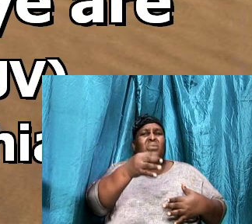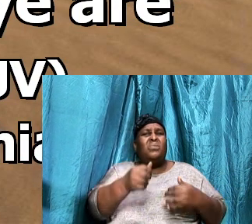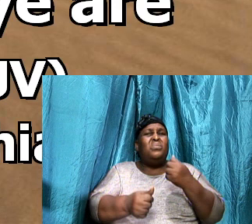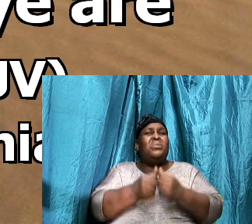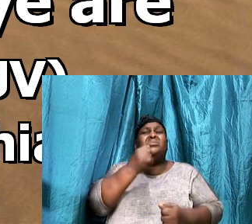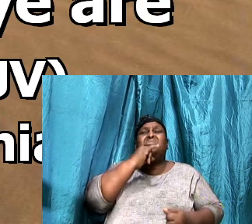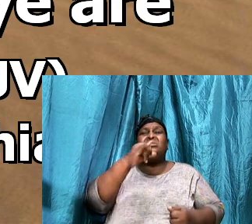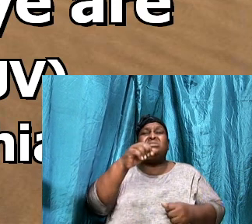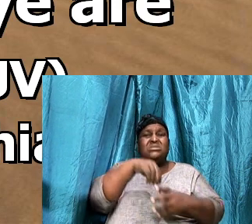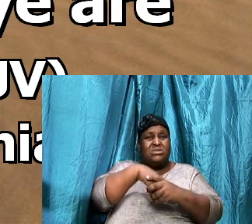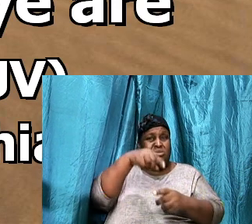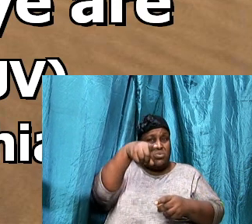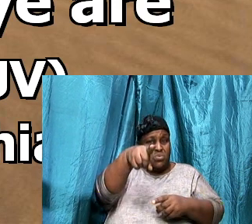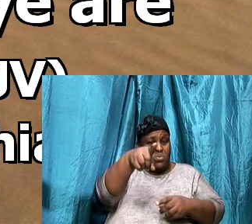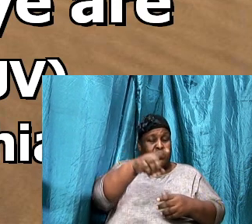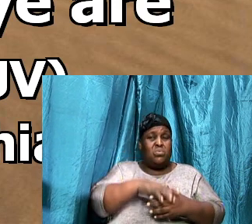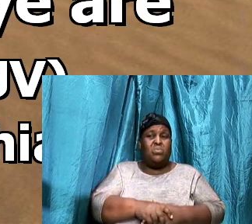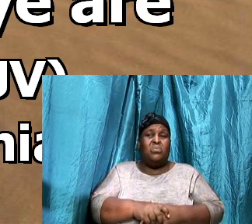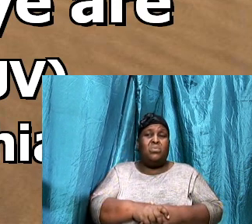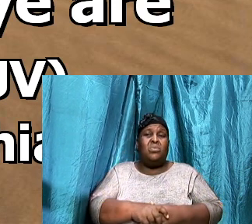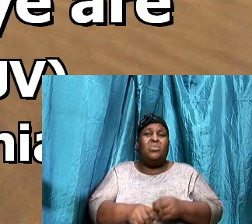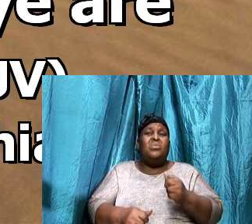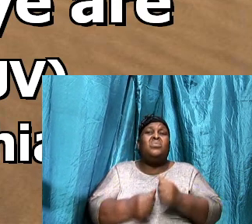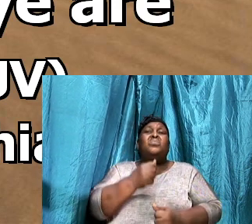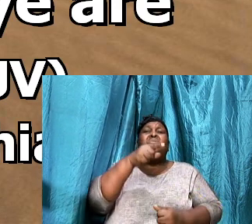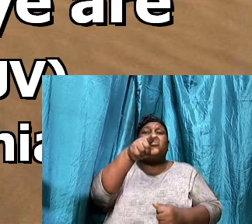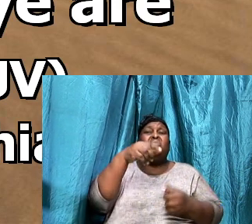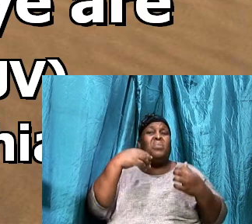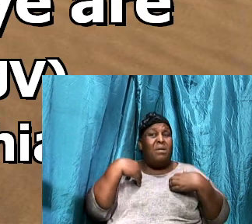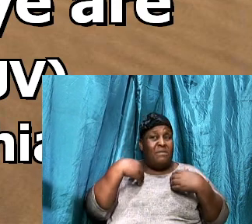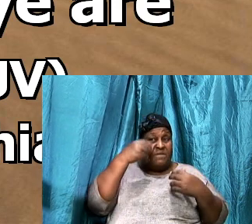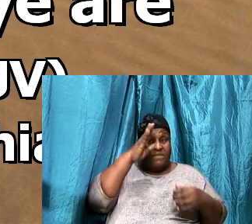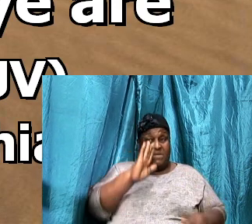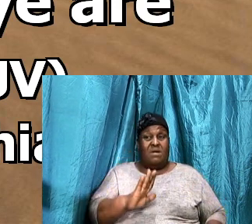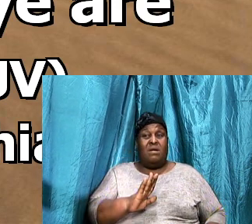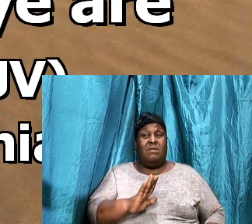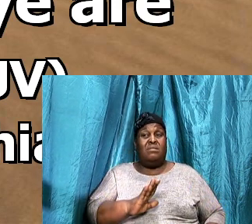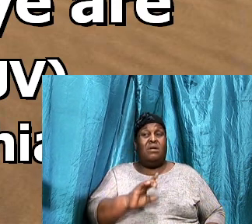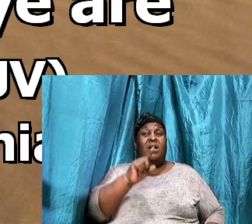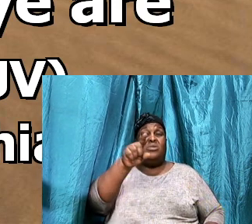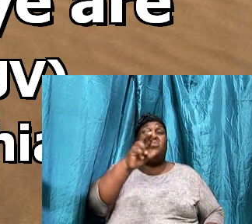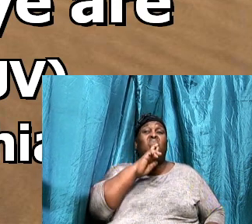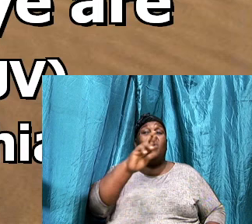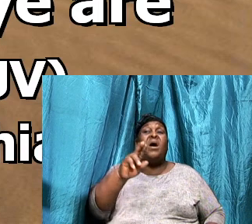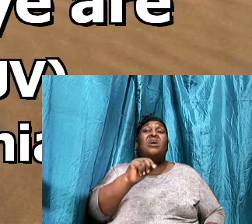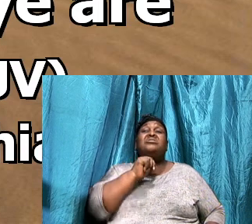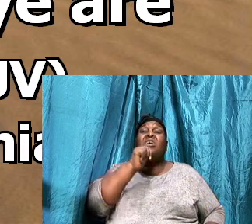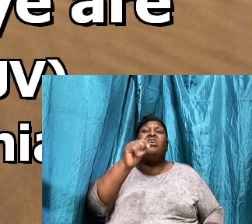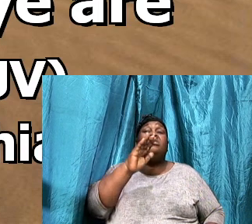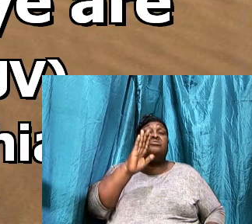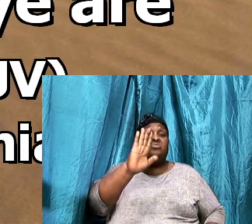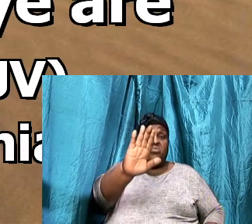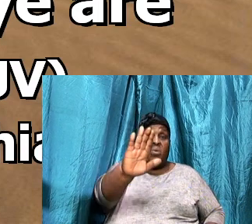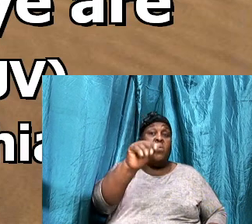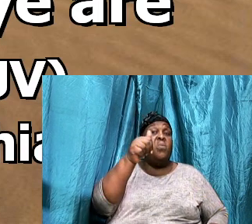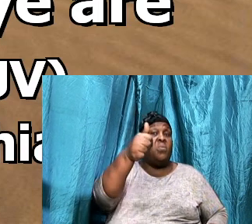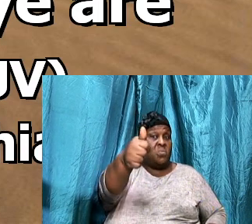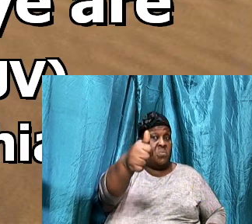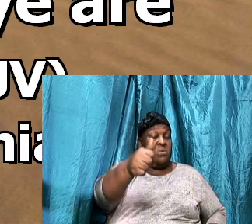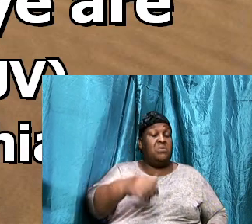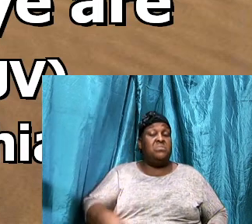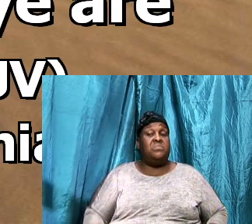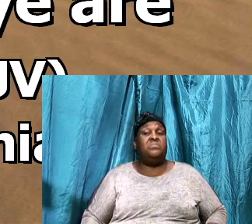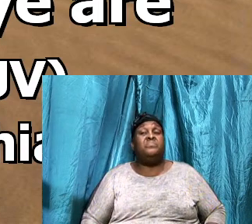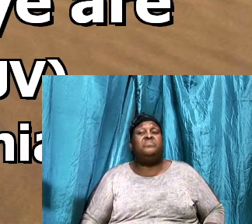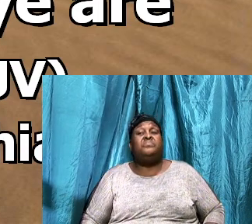is, In you, Which he, Have of God, And he are not, Your own,